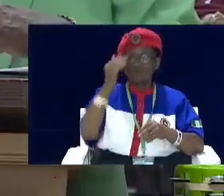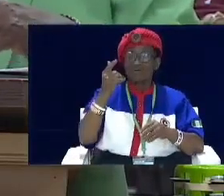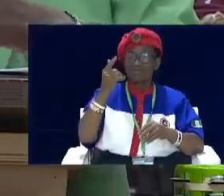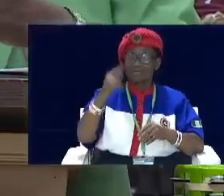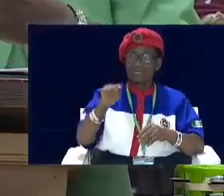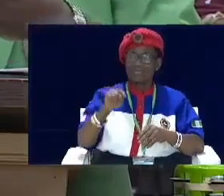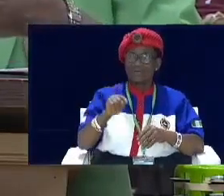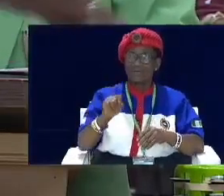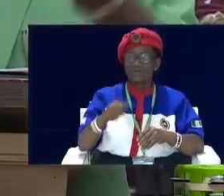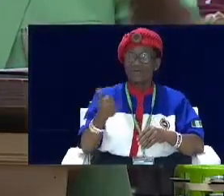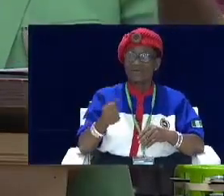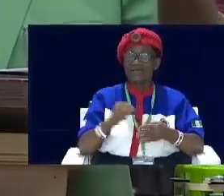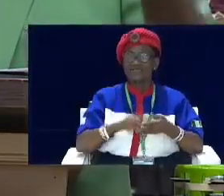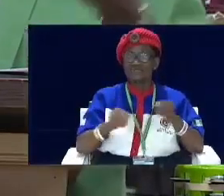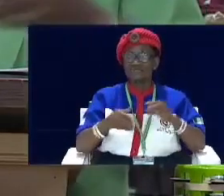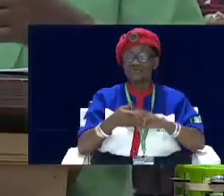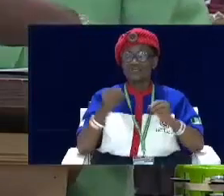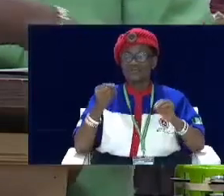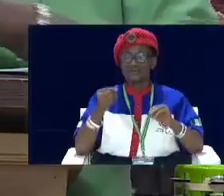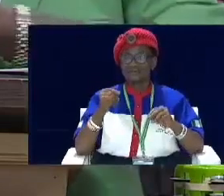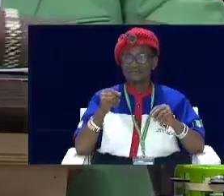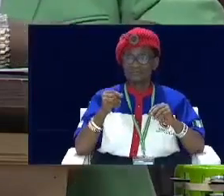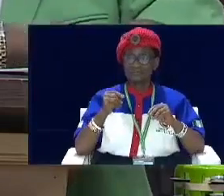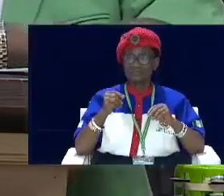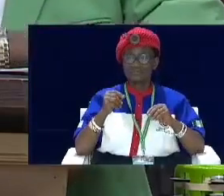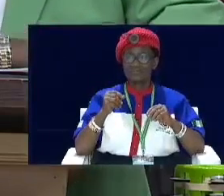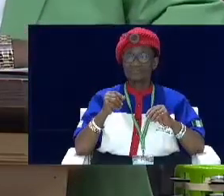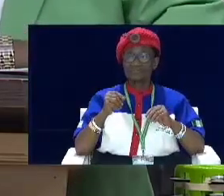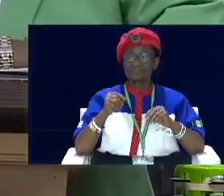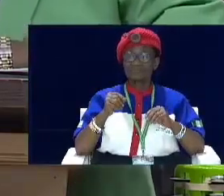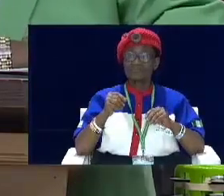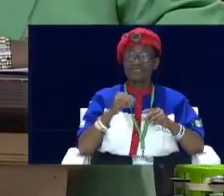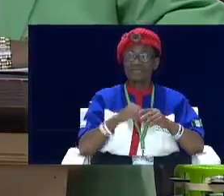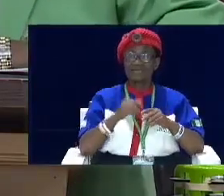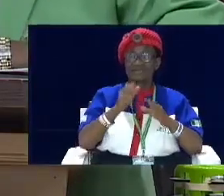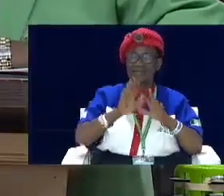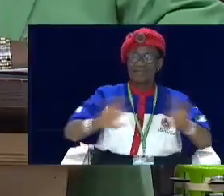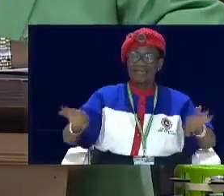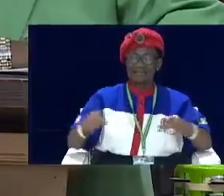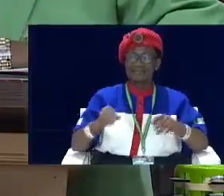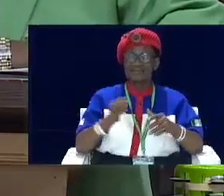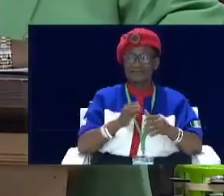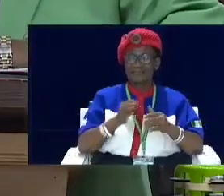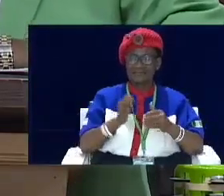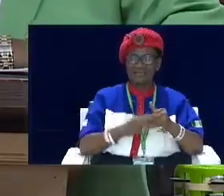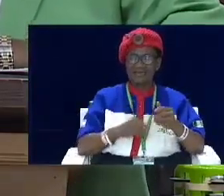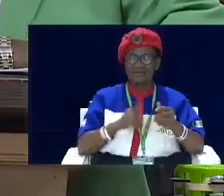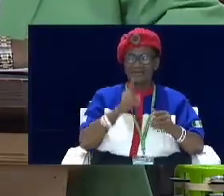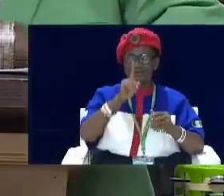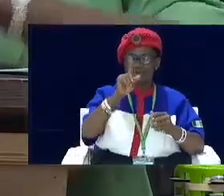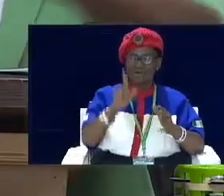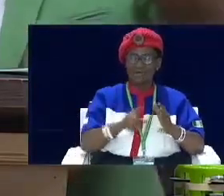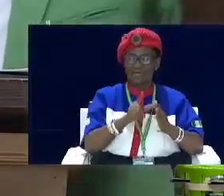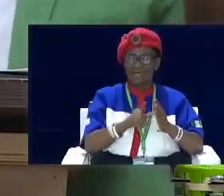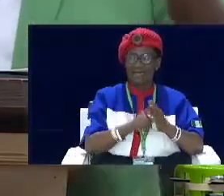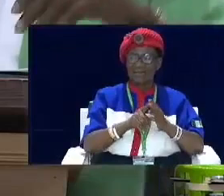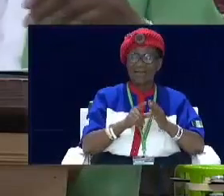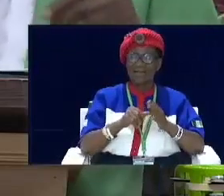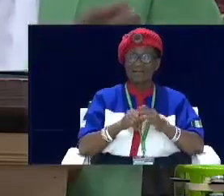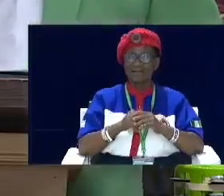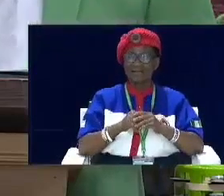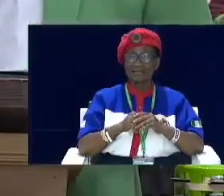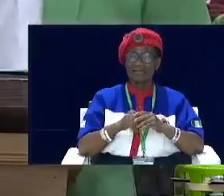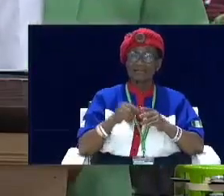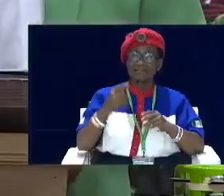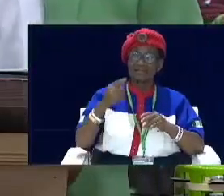Ẹ̀yin náà ẹ mọ ìtàn tó kù yẹn. In less than 1 hour. Láì tó wákàtí kan. The